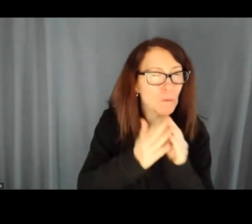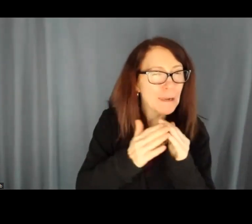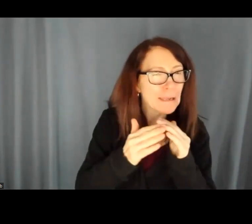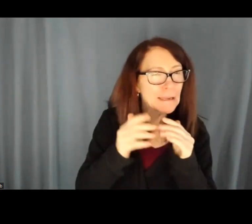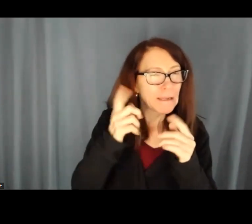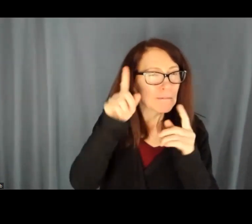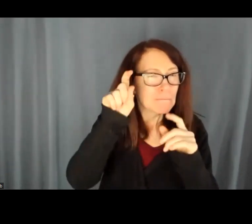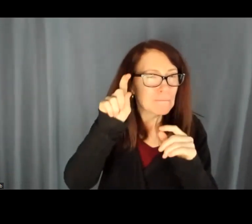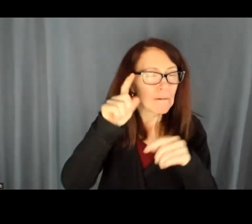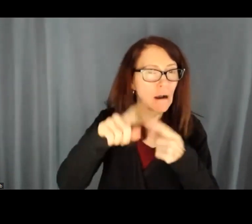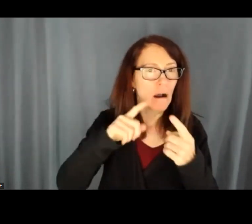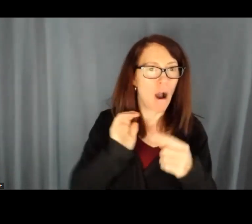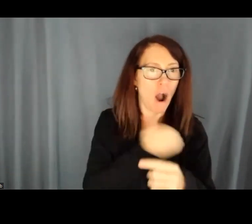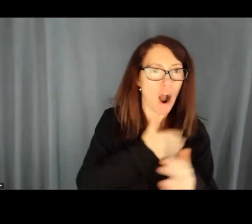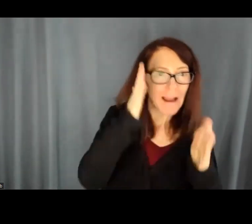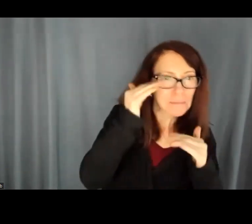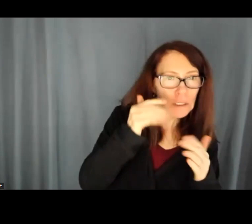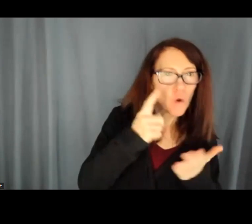know, expectation of